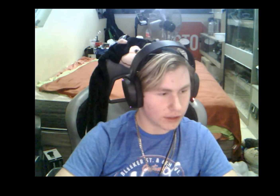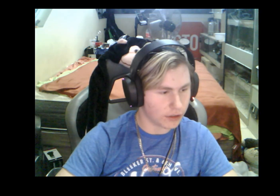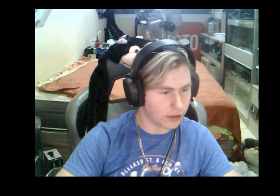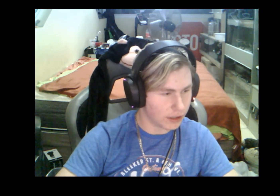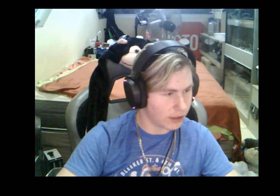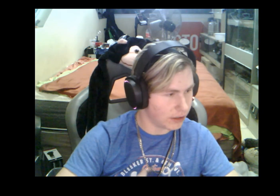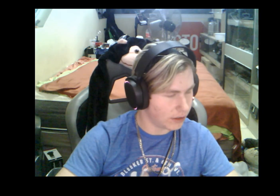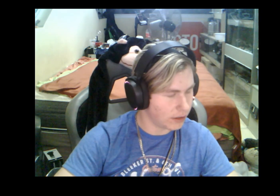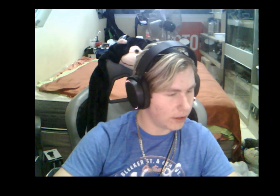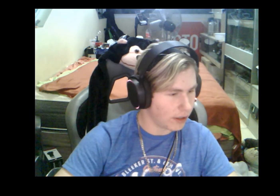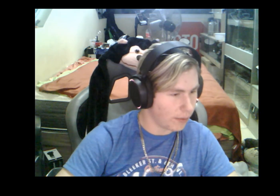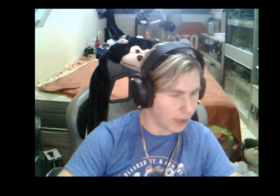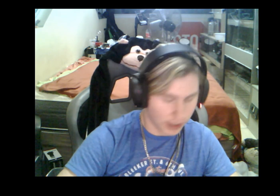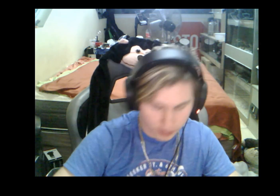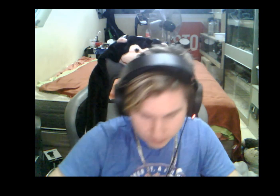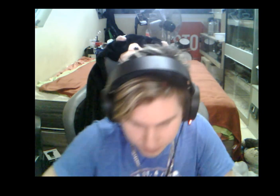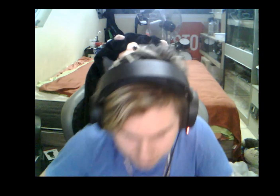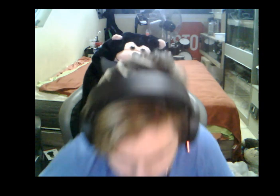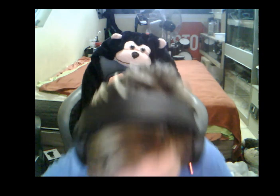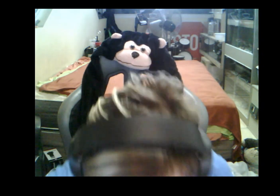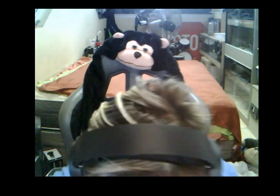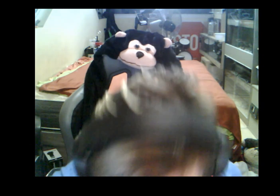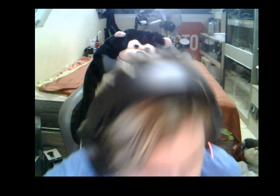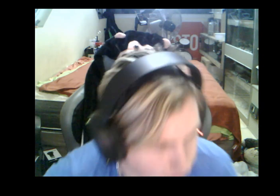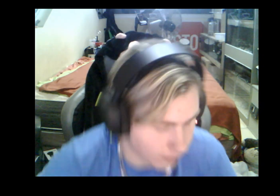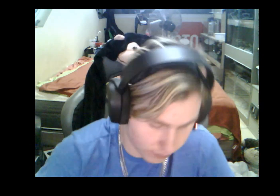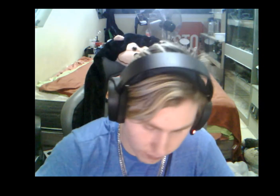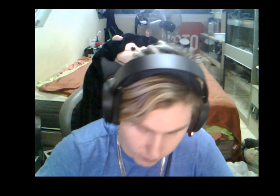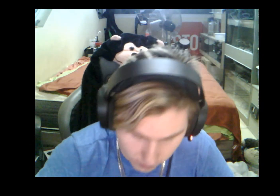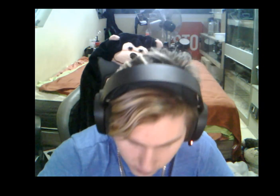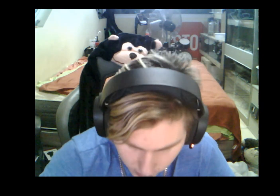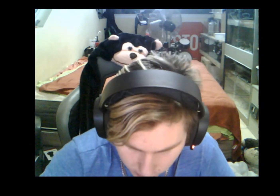Yeah, dude. But